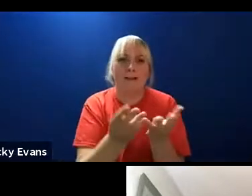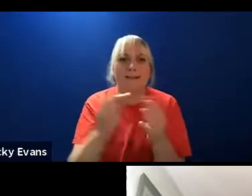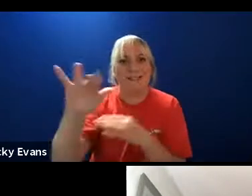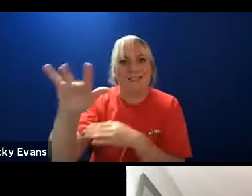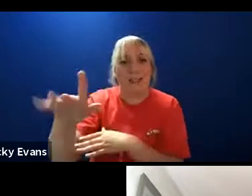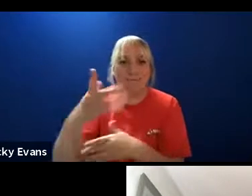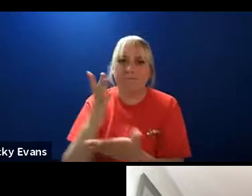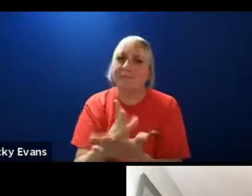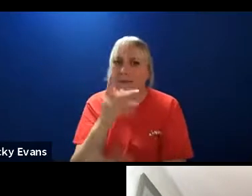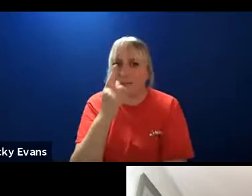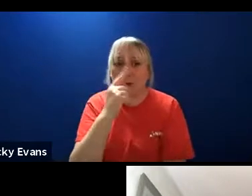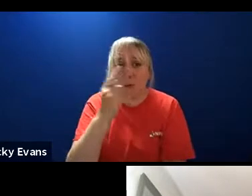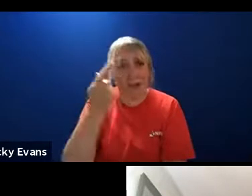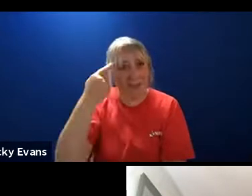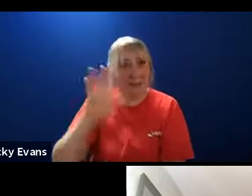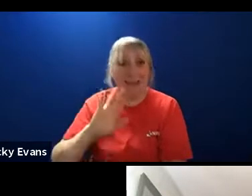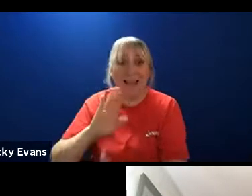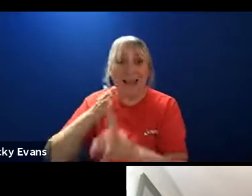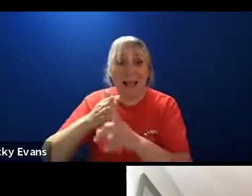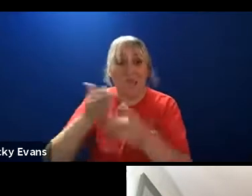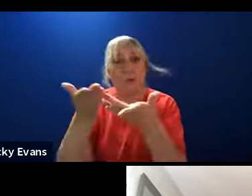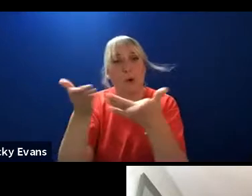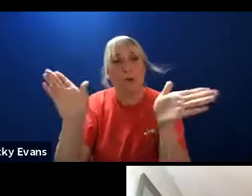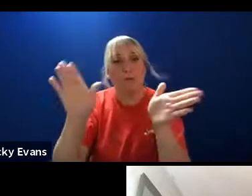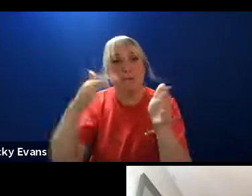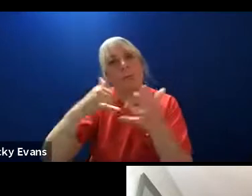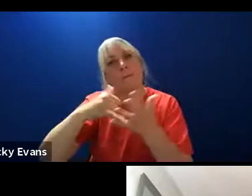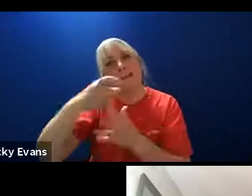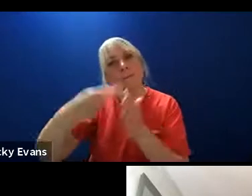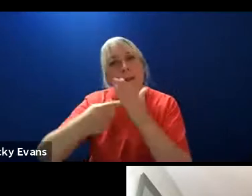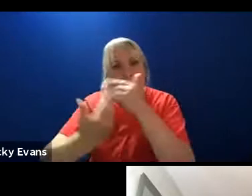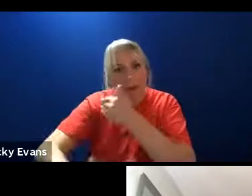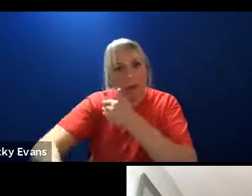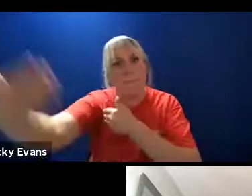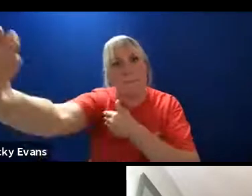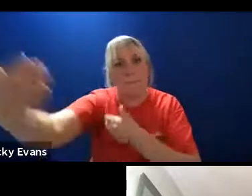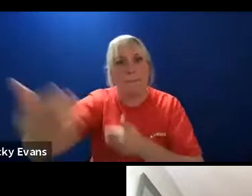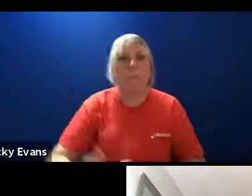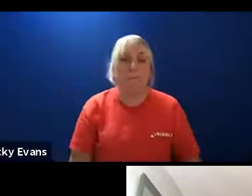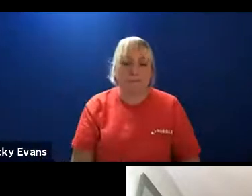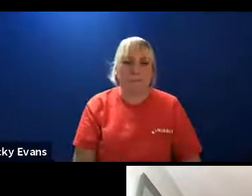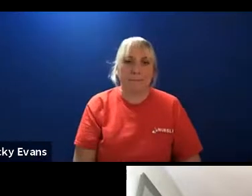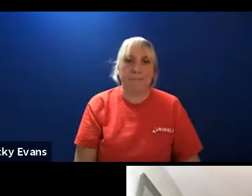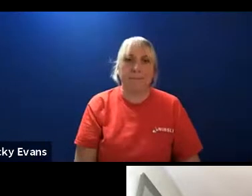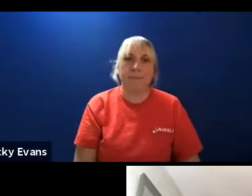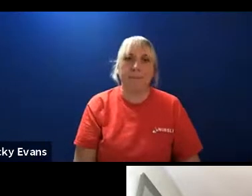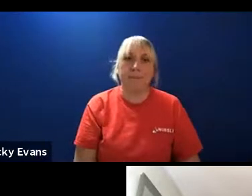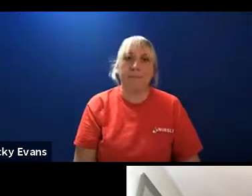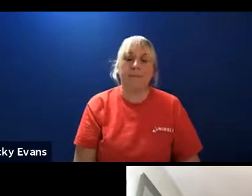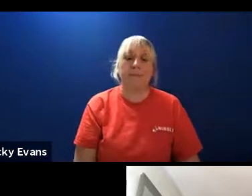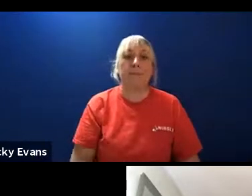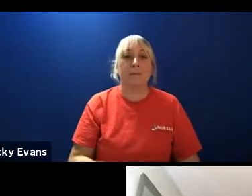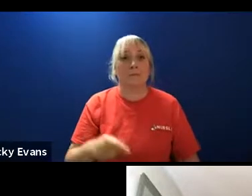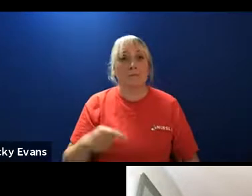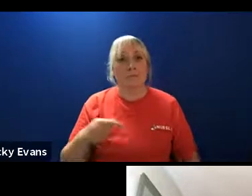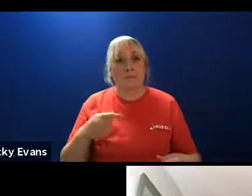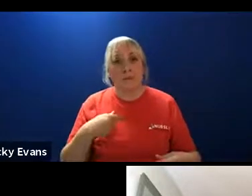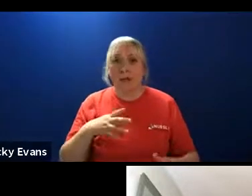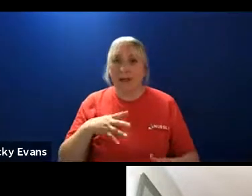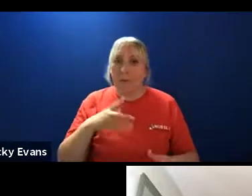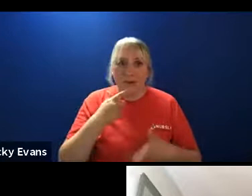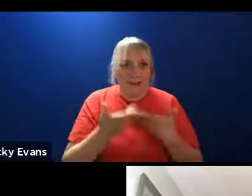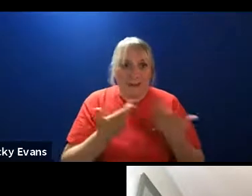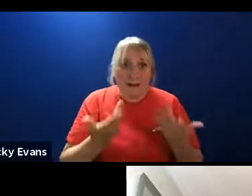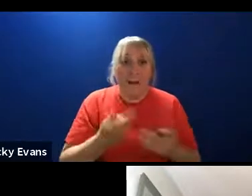ahead in September. And I think there's been quite a bit of supporting in relation to that. I mean, I won't go into it now, but I've talked to friends in Italy,